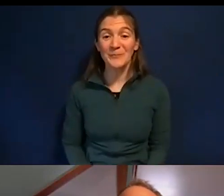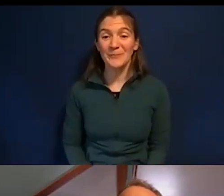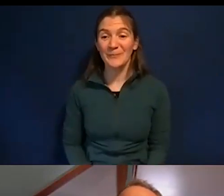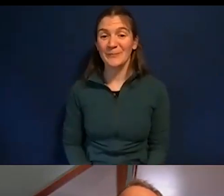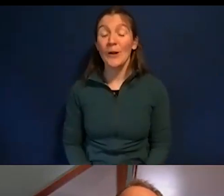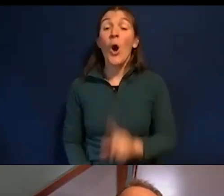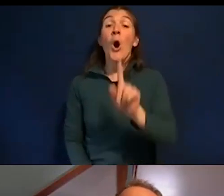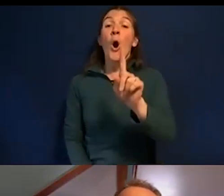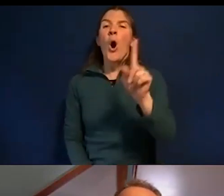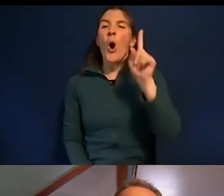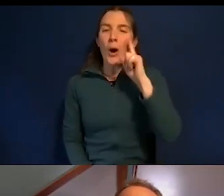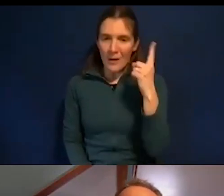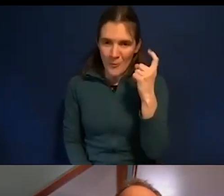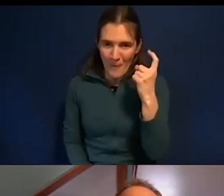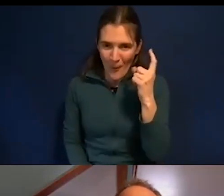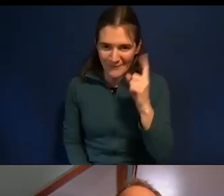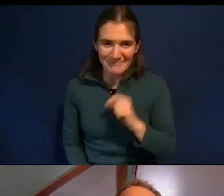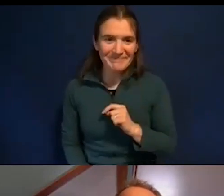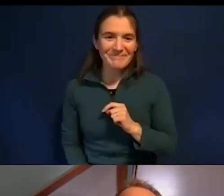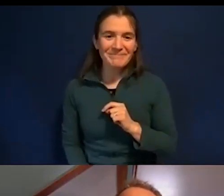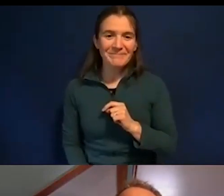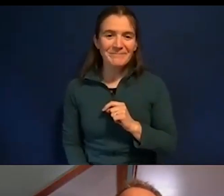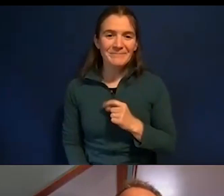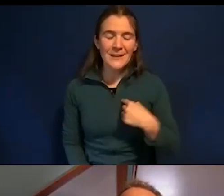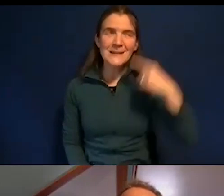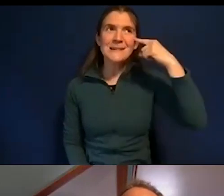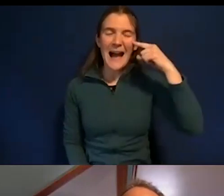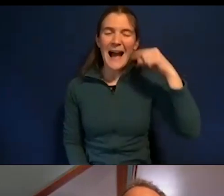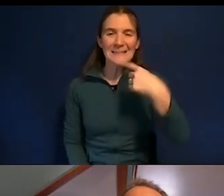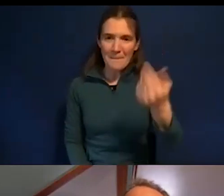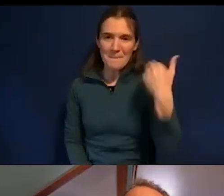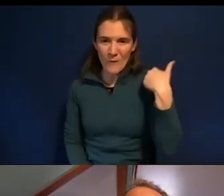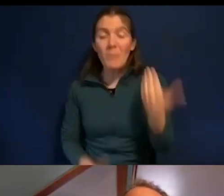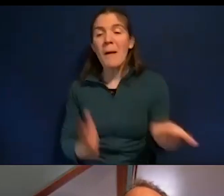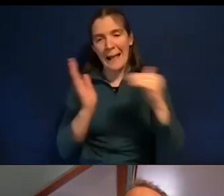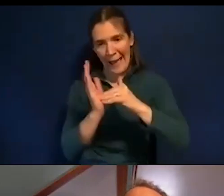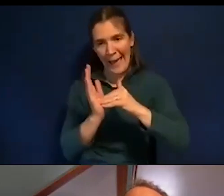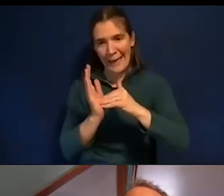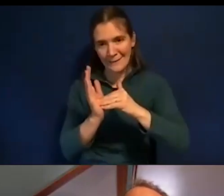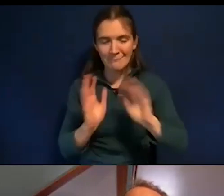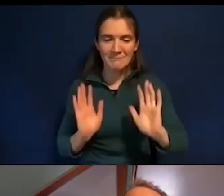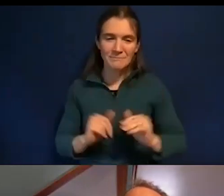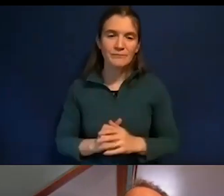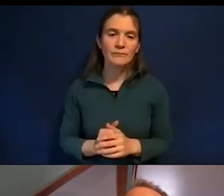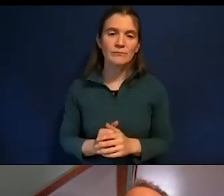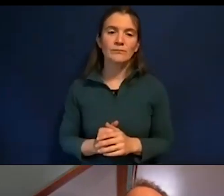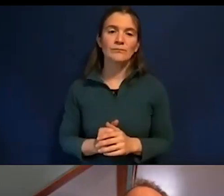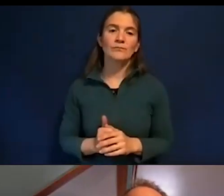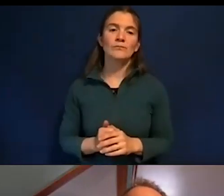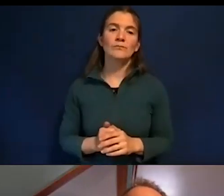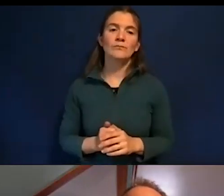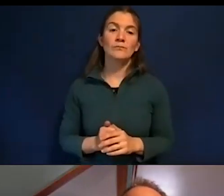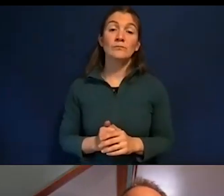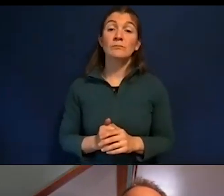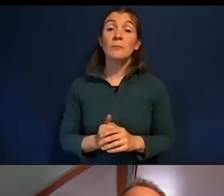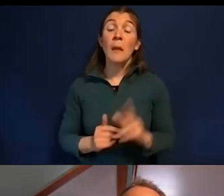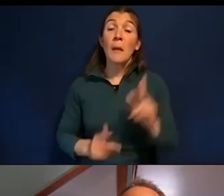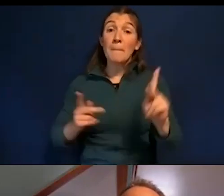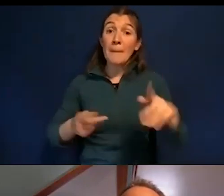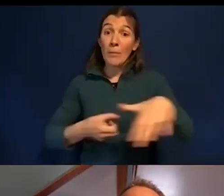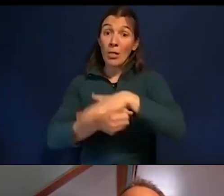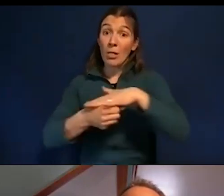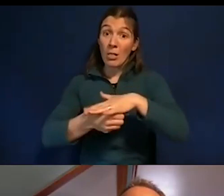Oh, and I guess one other thing, and I remember saying this last time, I think many people in the